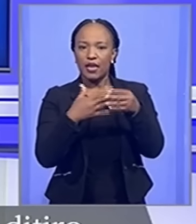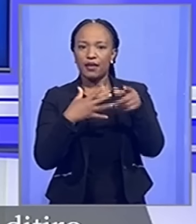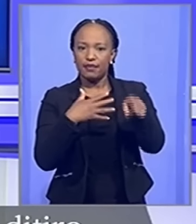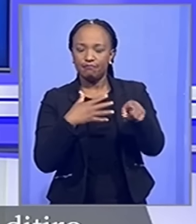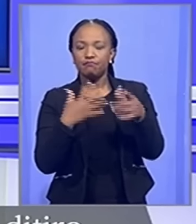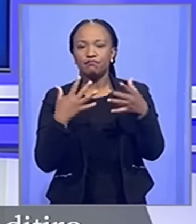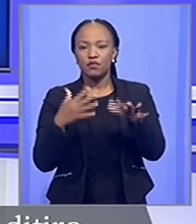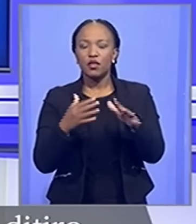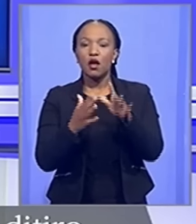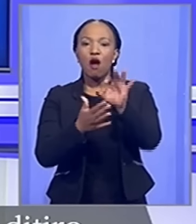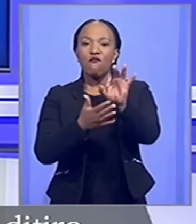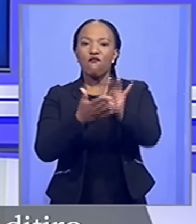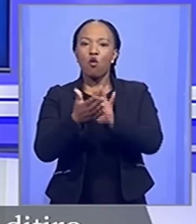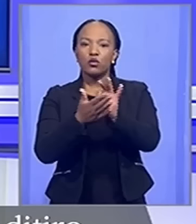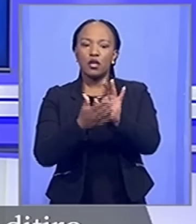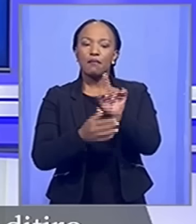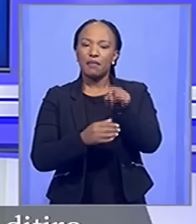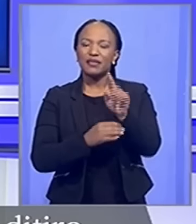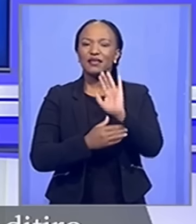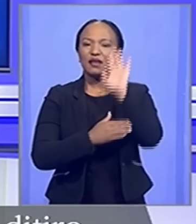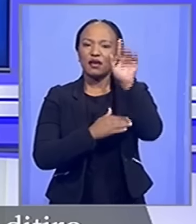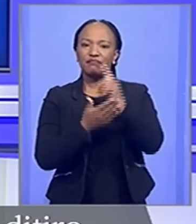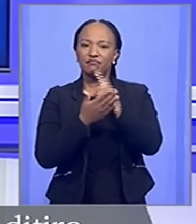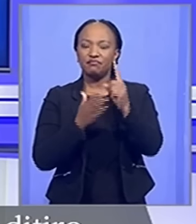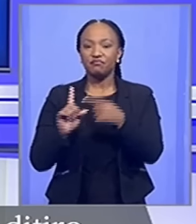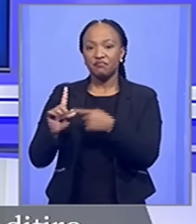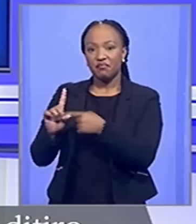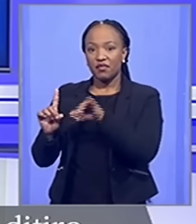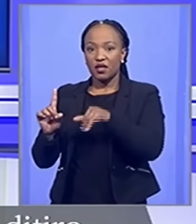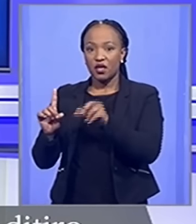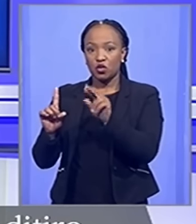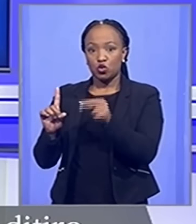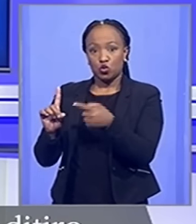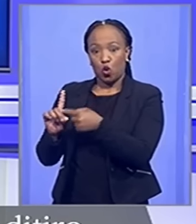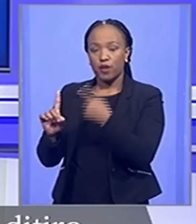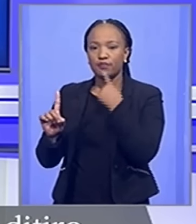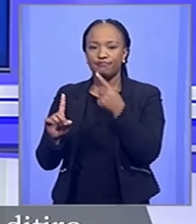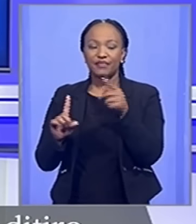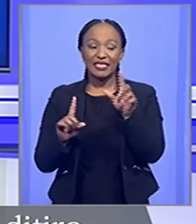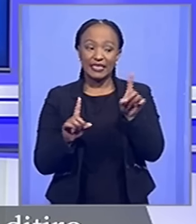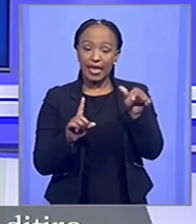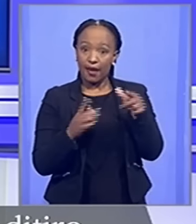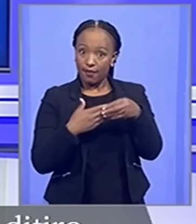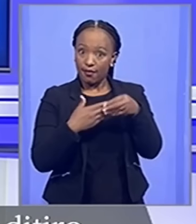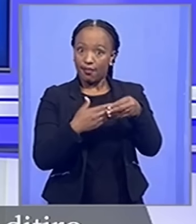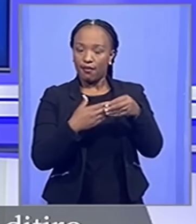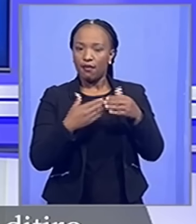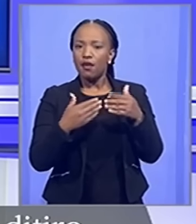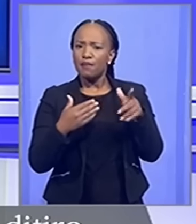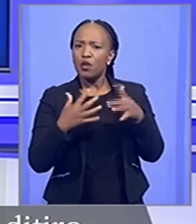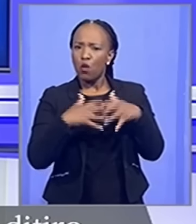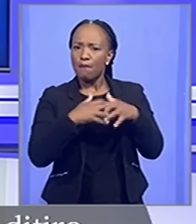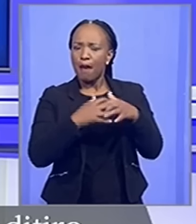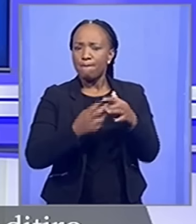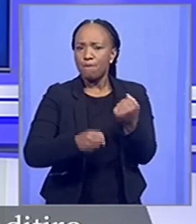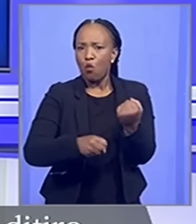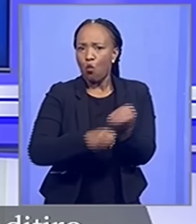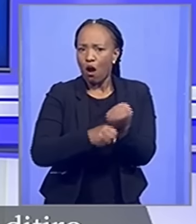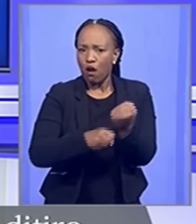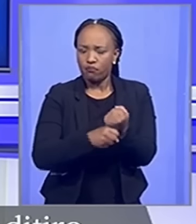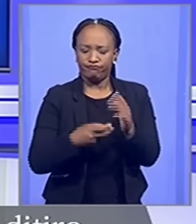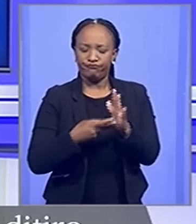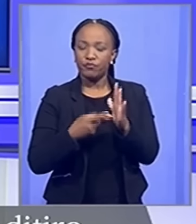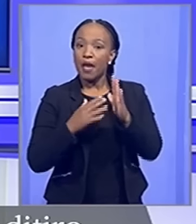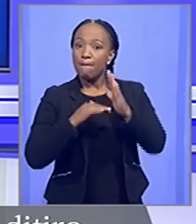voutela lekoko leno beke e tlang. Steen Hazen a re mo botsamaising jwa DA go tlile go tlhamiwa ditiro go agiwe le